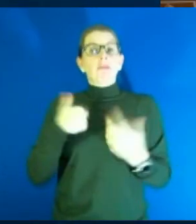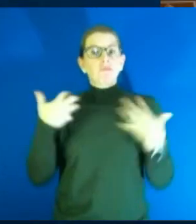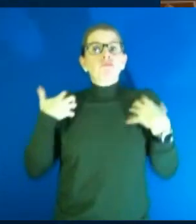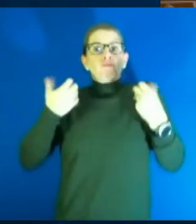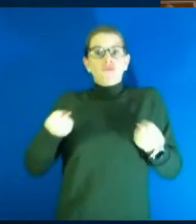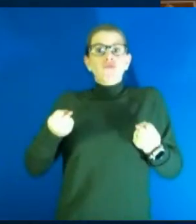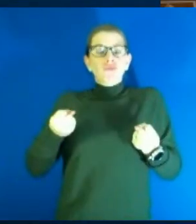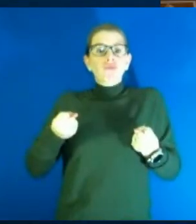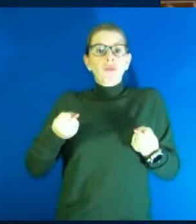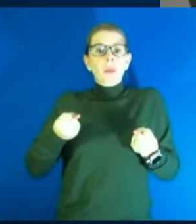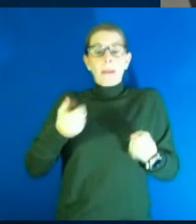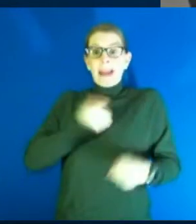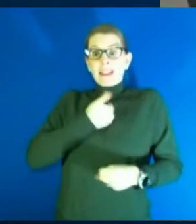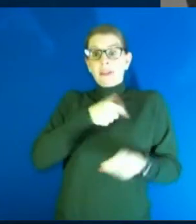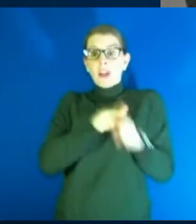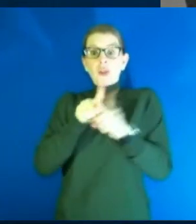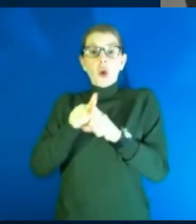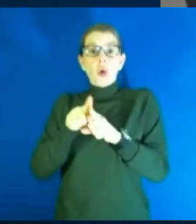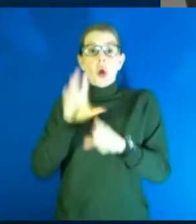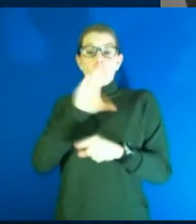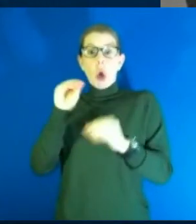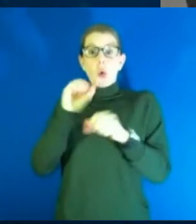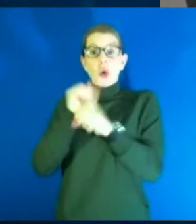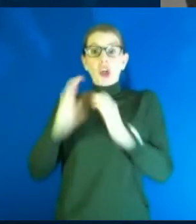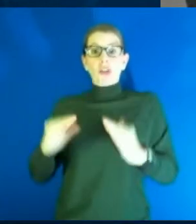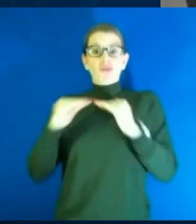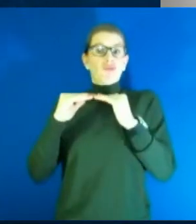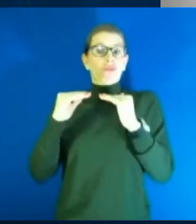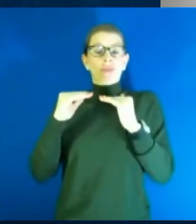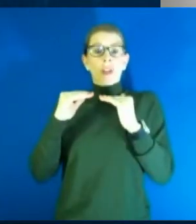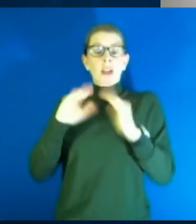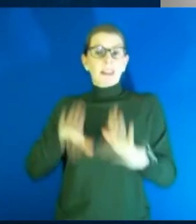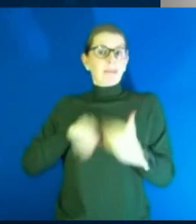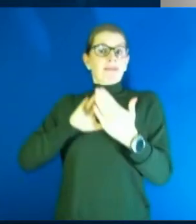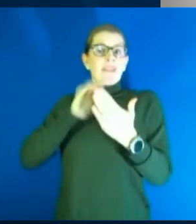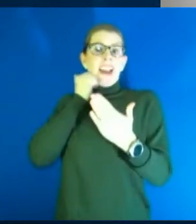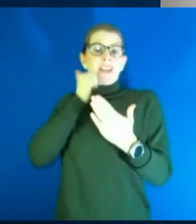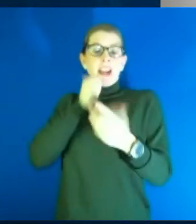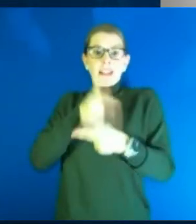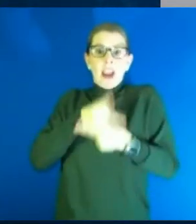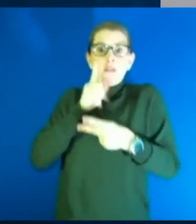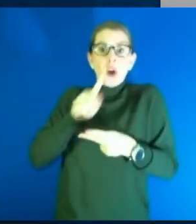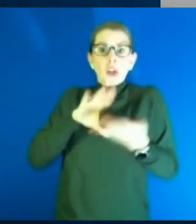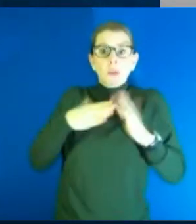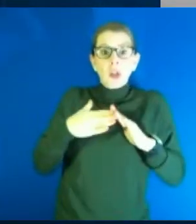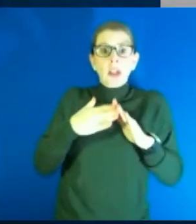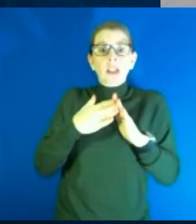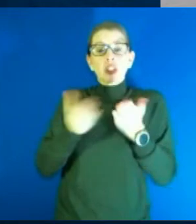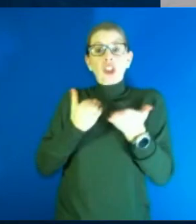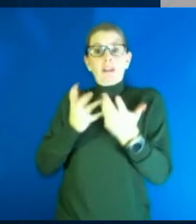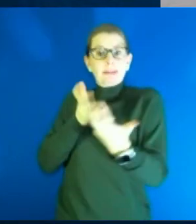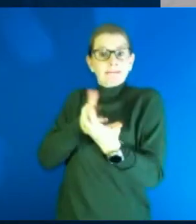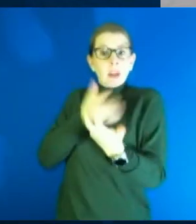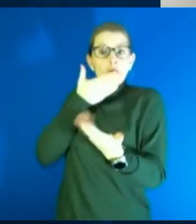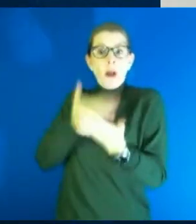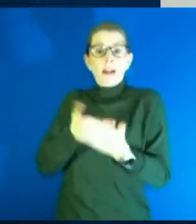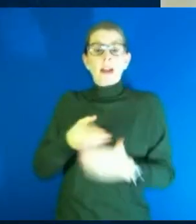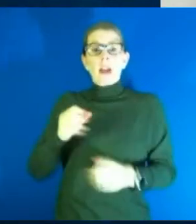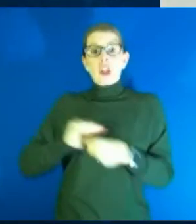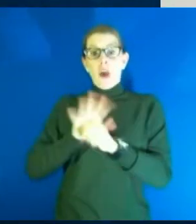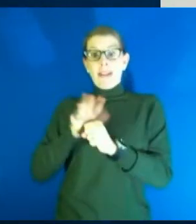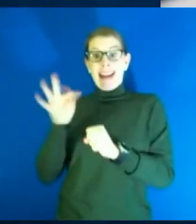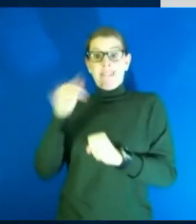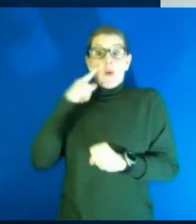how myself and my coworkers have stepped up every single day to care for this community, to serve it well. For me, the COVID-19 pandemic